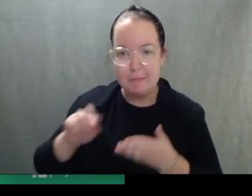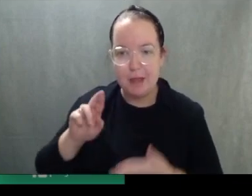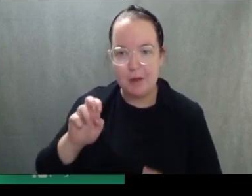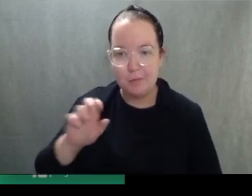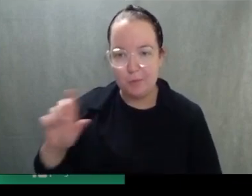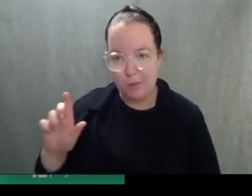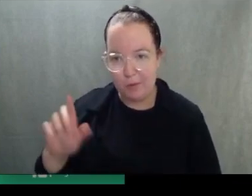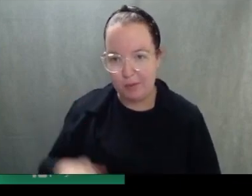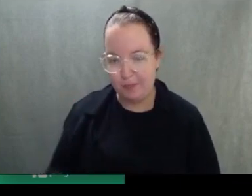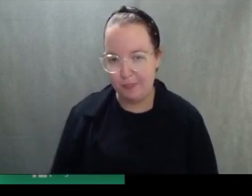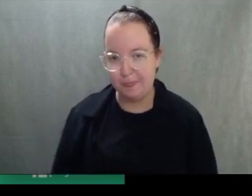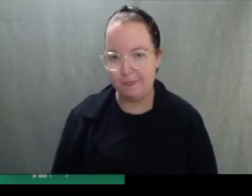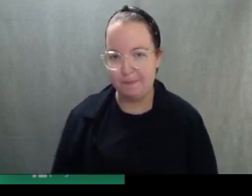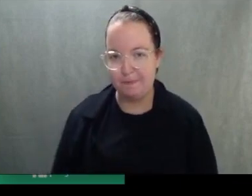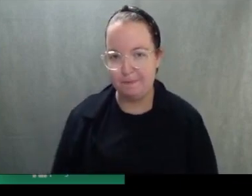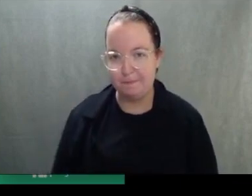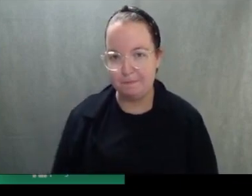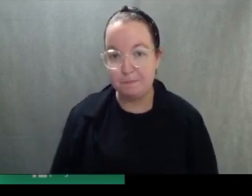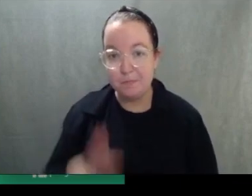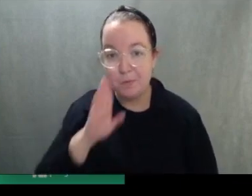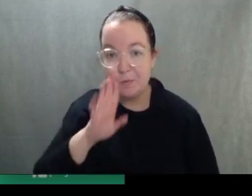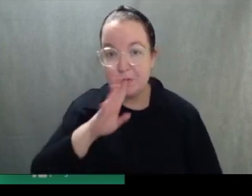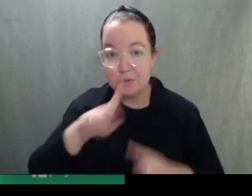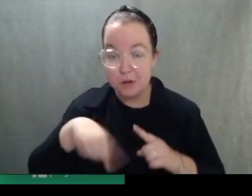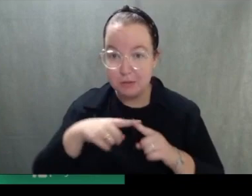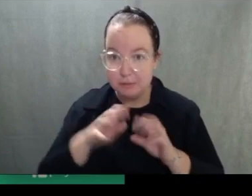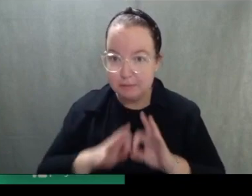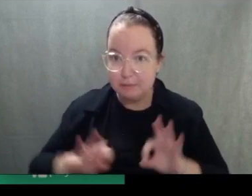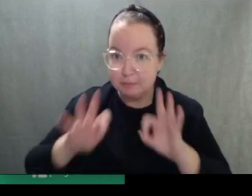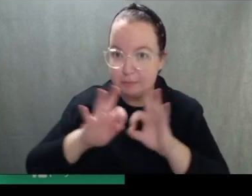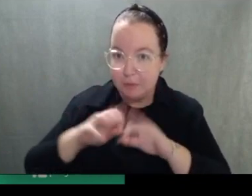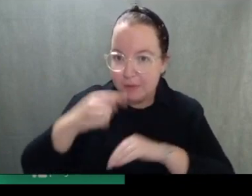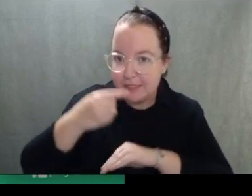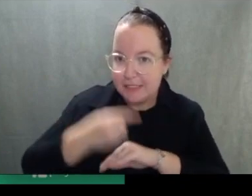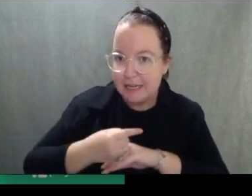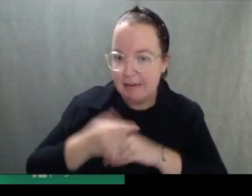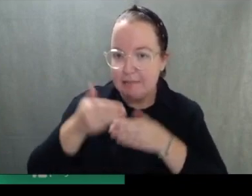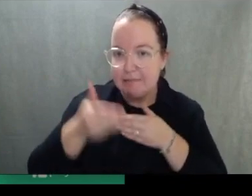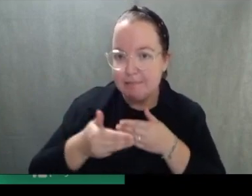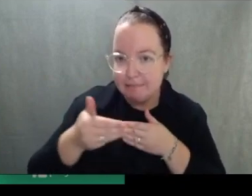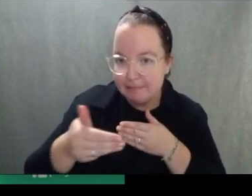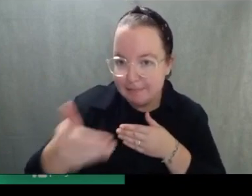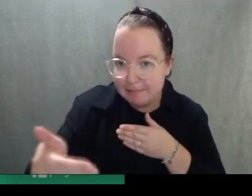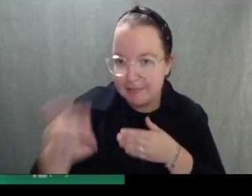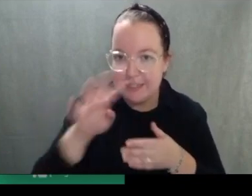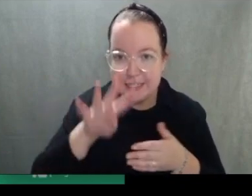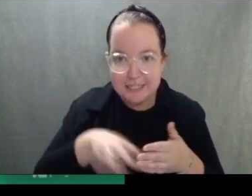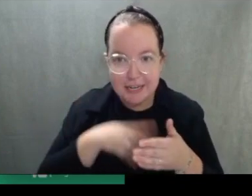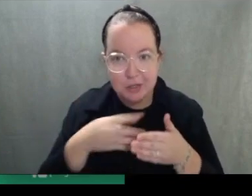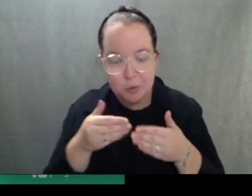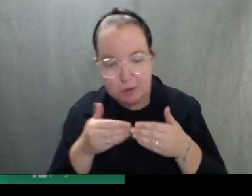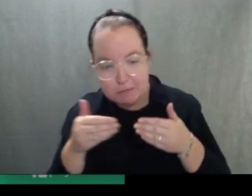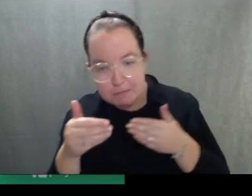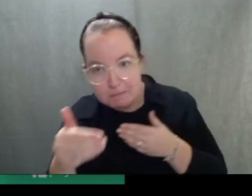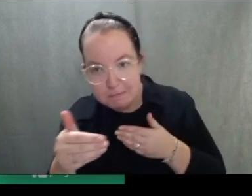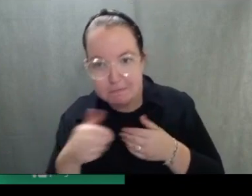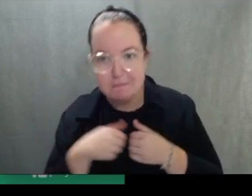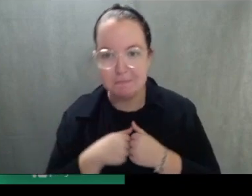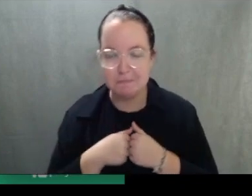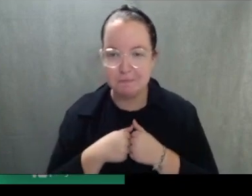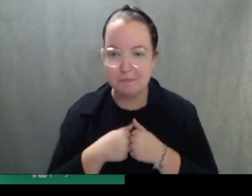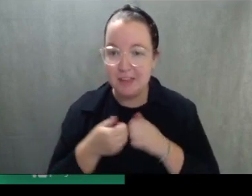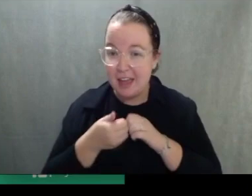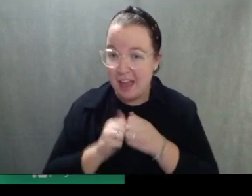are going to go through important dates over the next couple of weeks as we transition to PayCom. We'll go through how to log